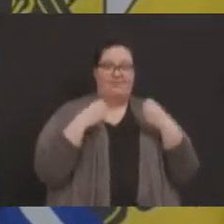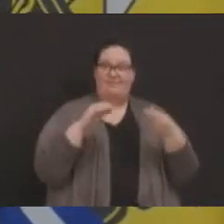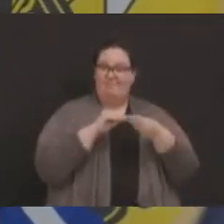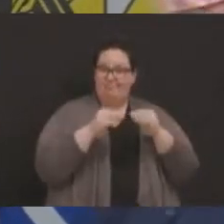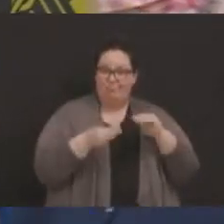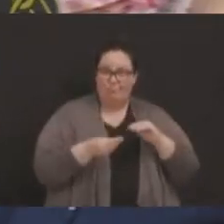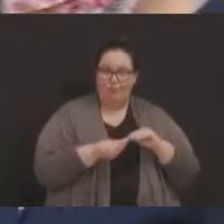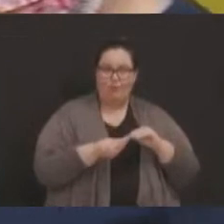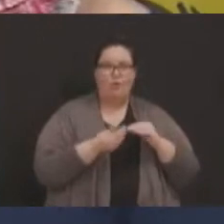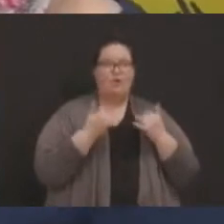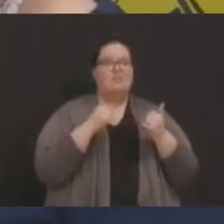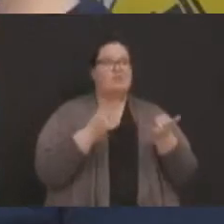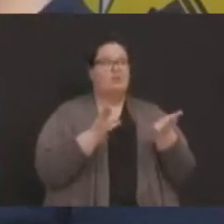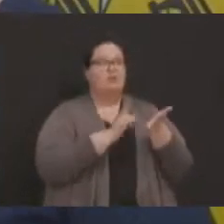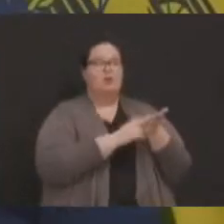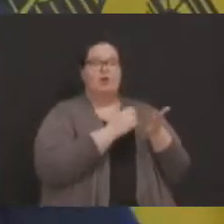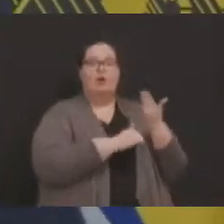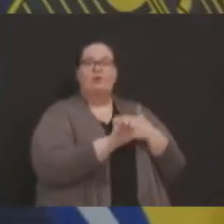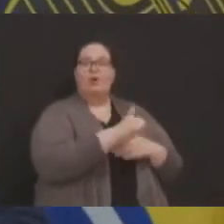about their vaccinations?